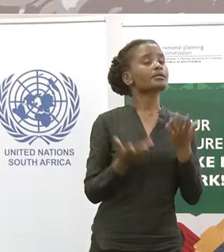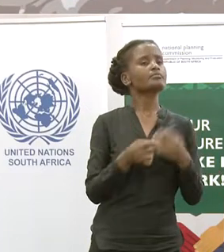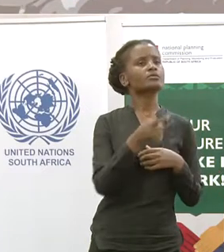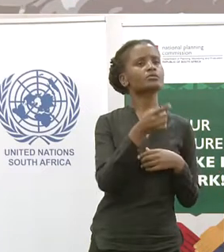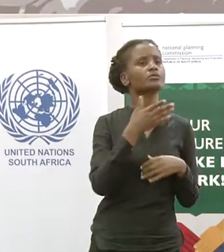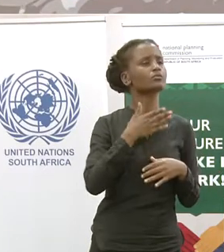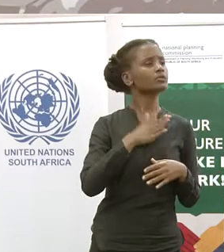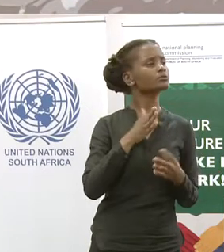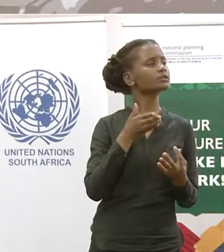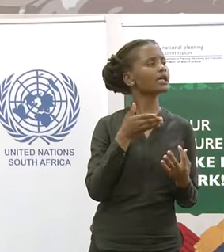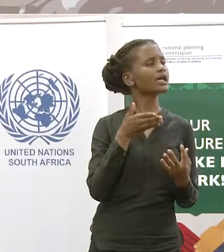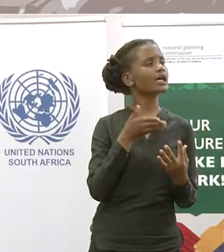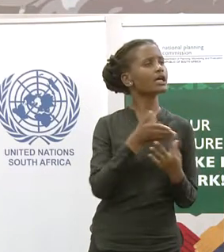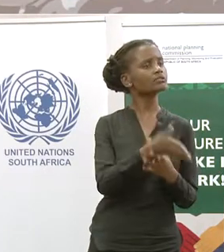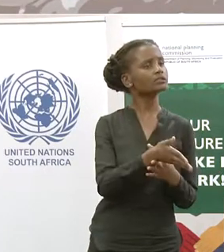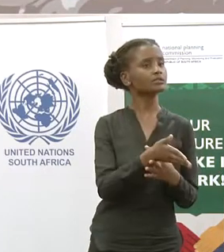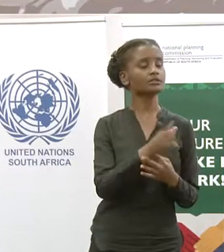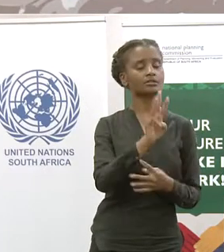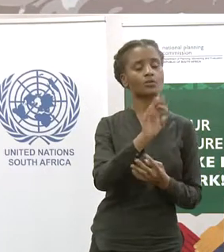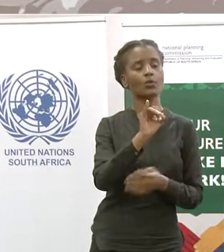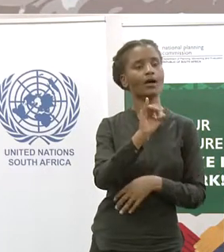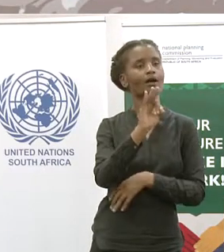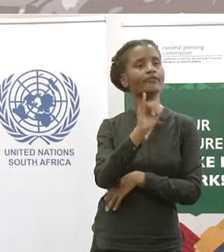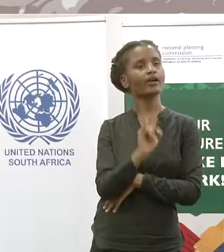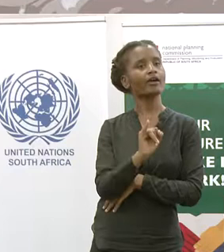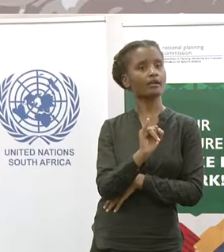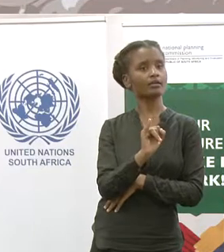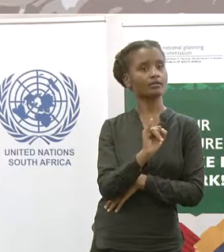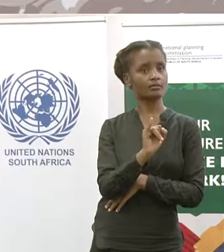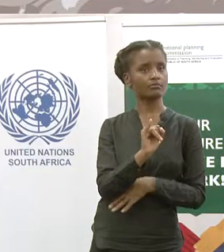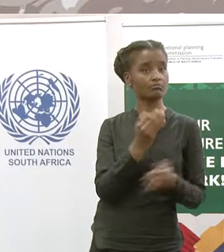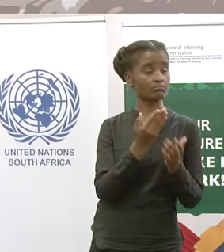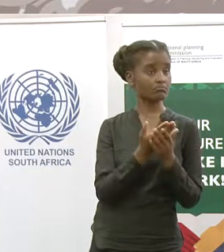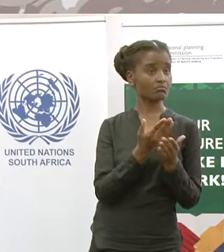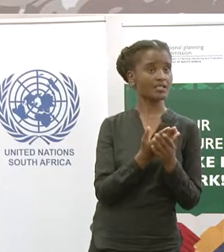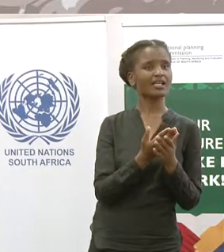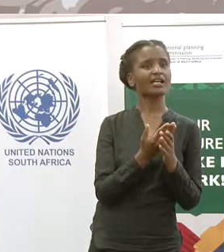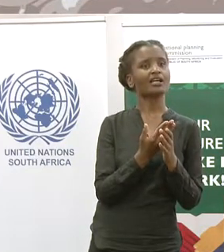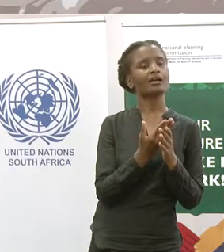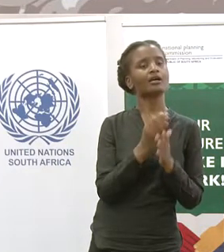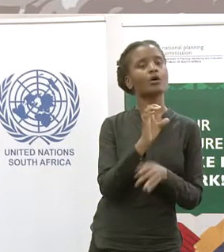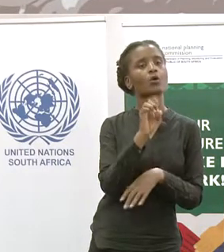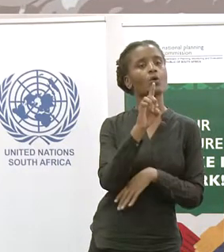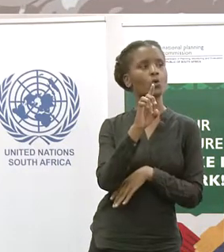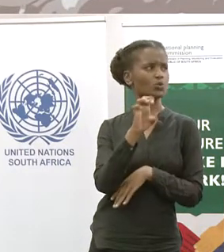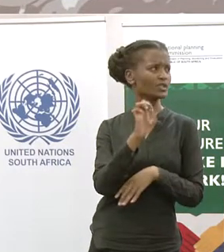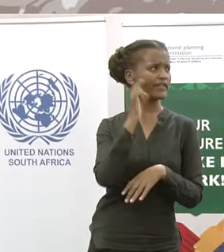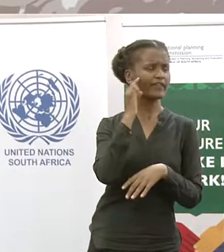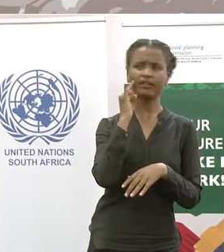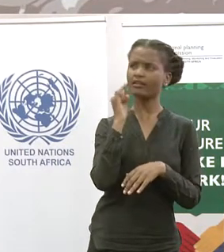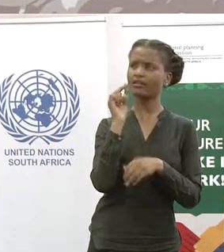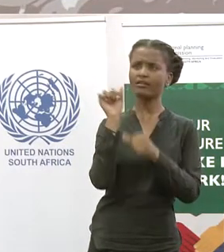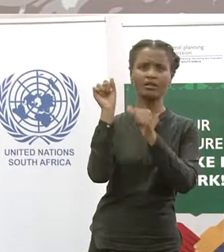to Wi-Fi, log in. I believe that the Wi-Fi codes are on the walls. I think